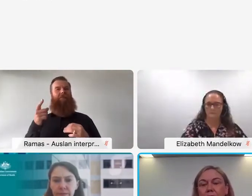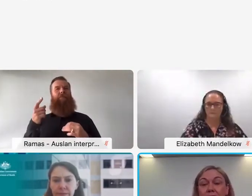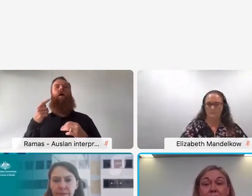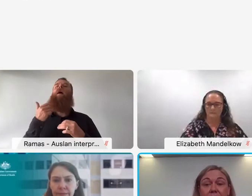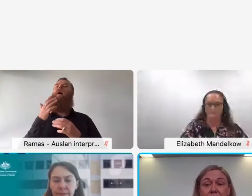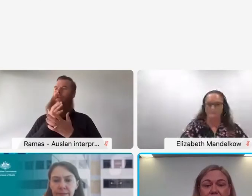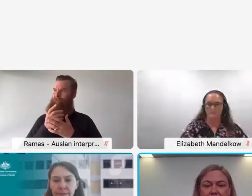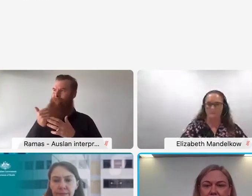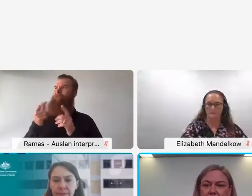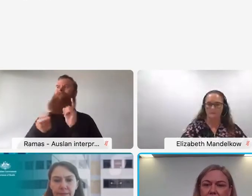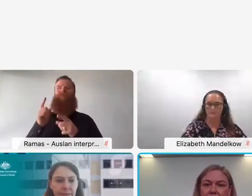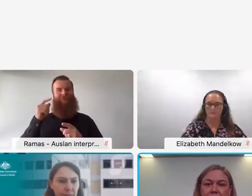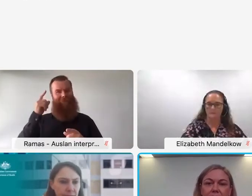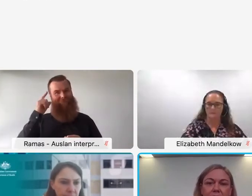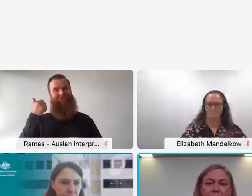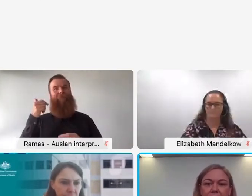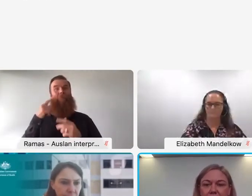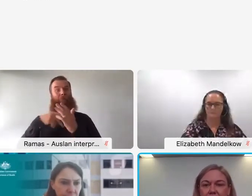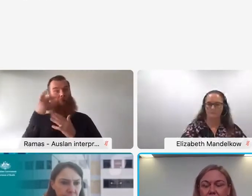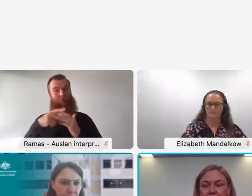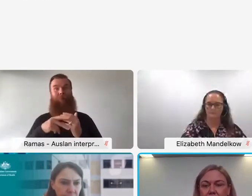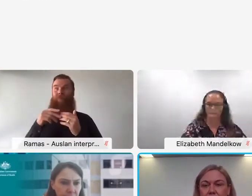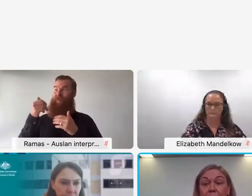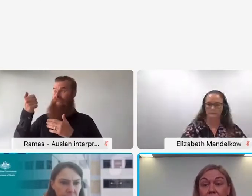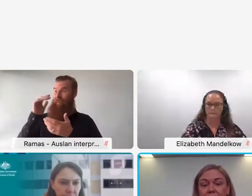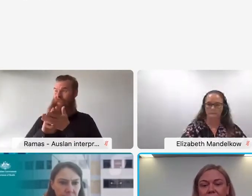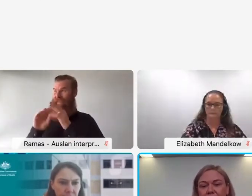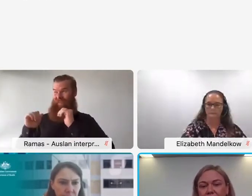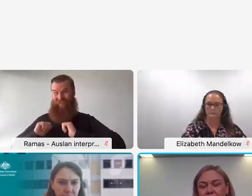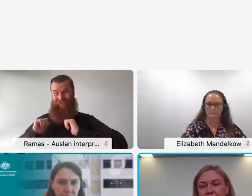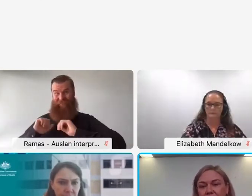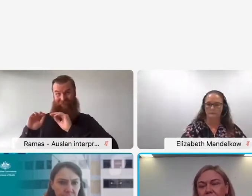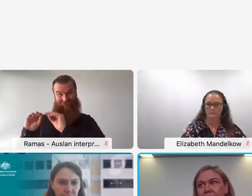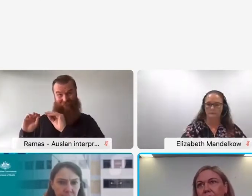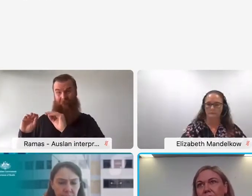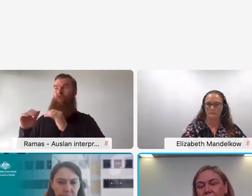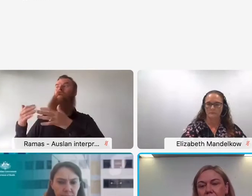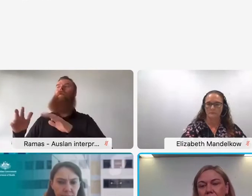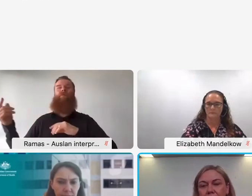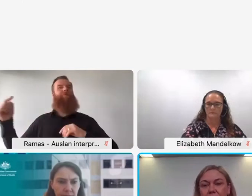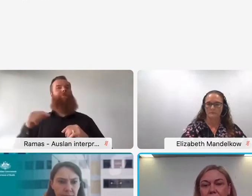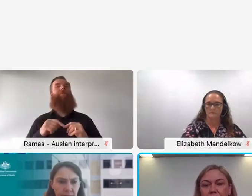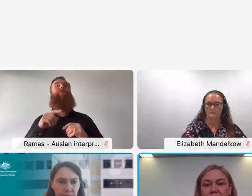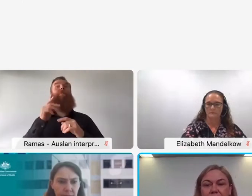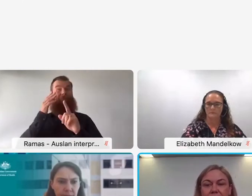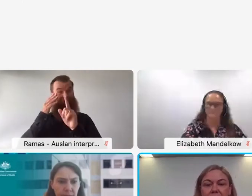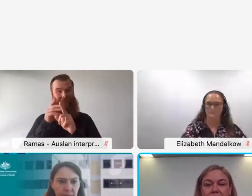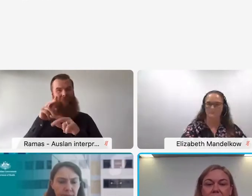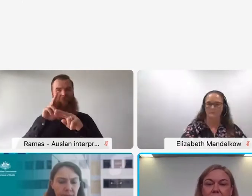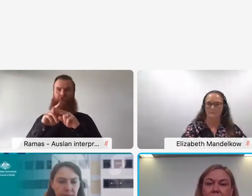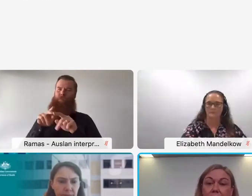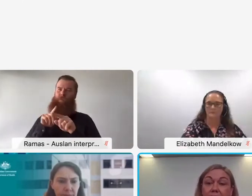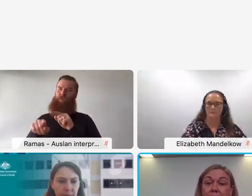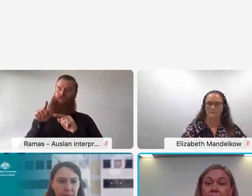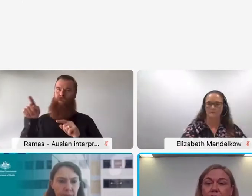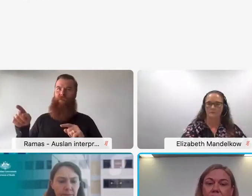The program is delivered over 6 months. It's currently primarily delivered in Fiji, where there are residential care